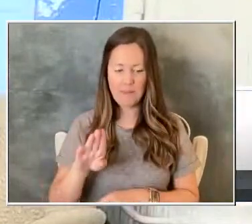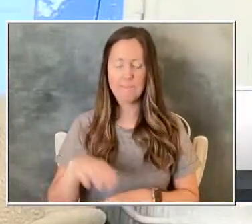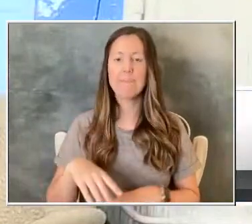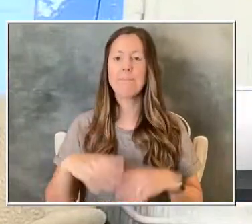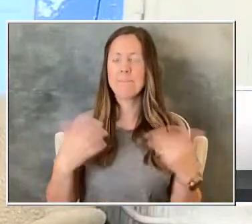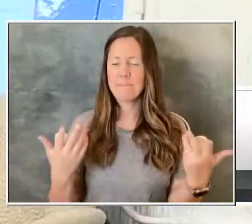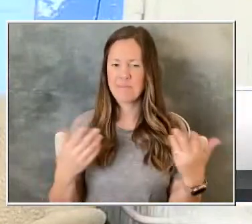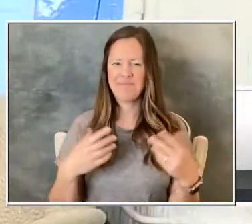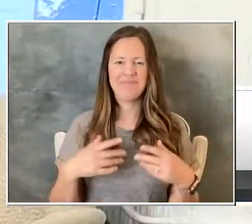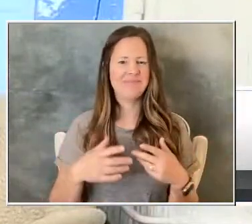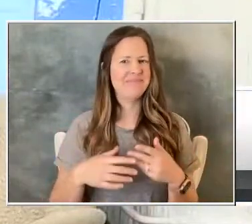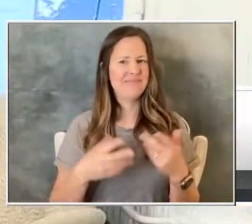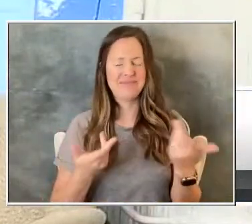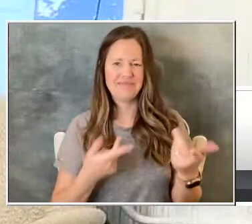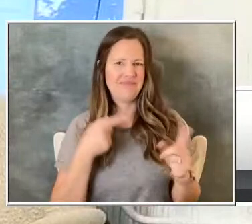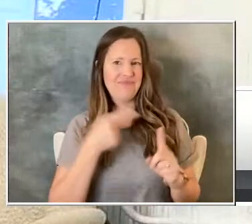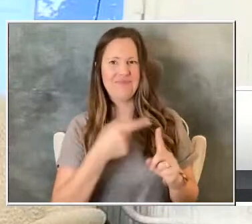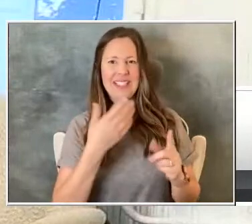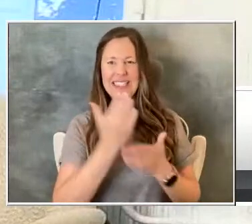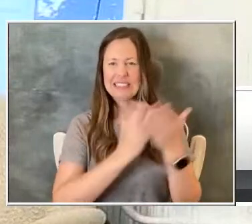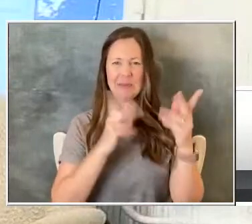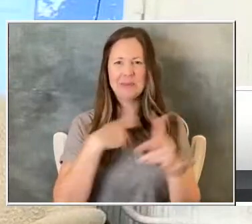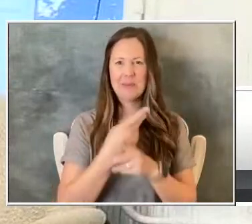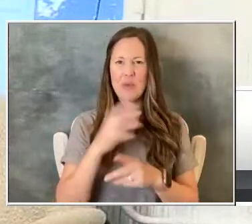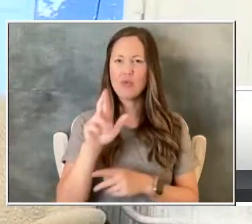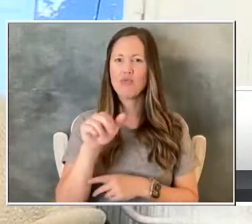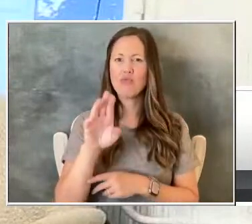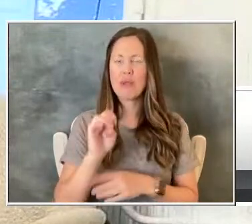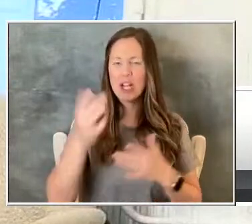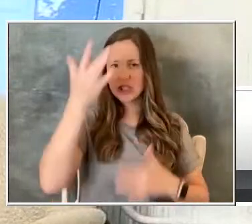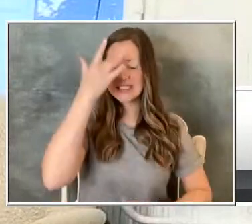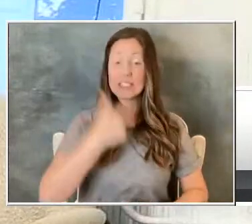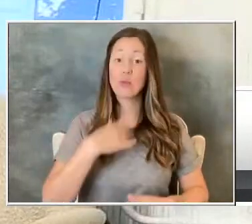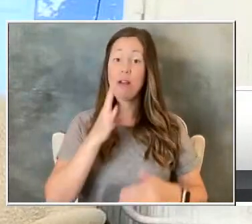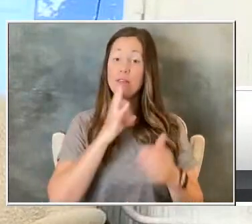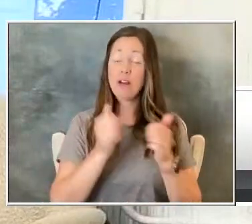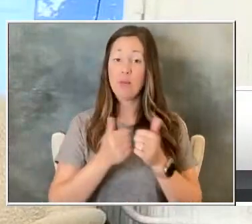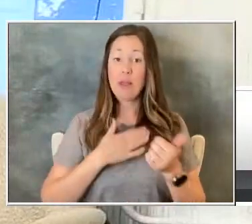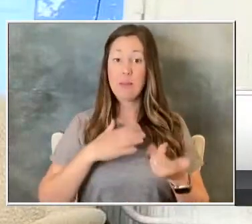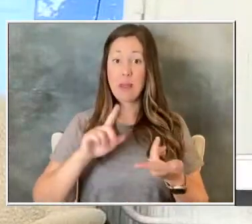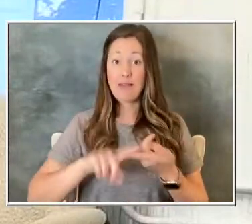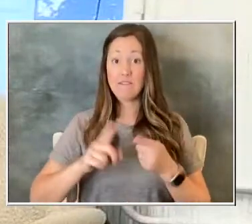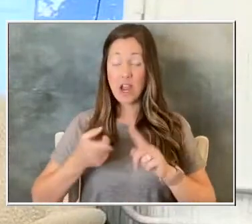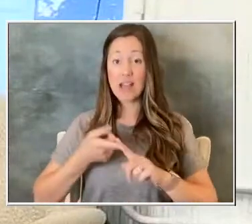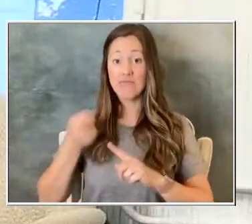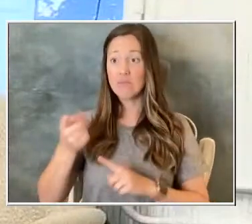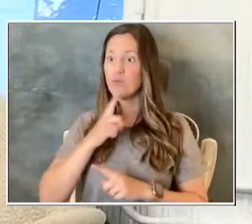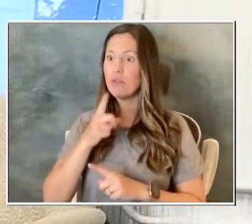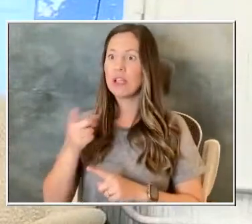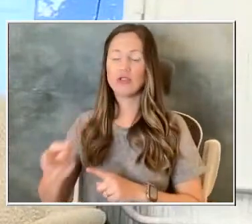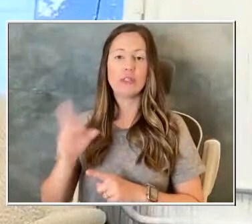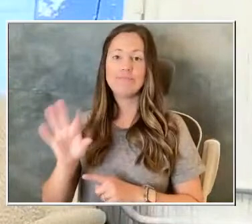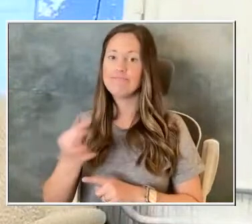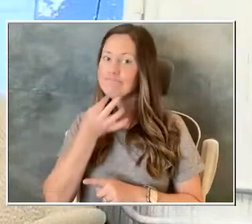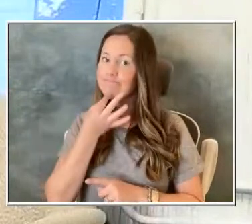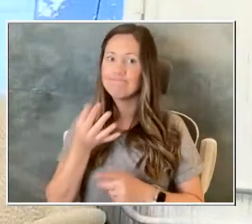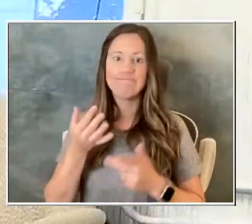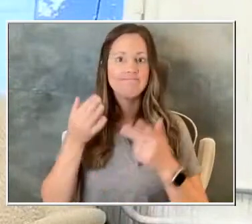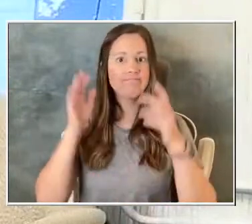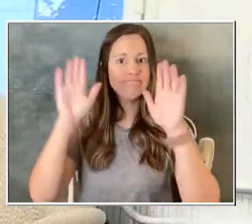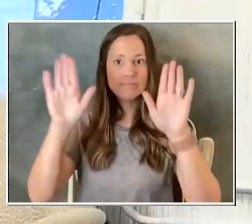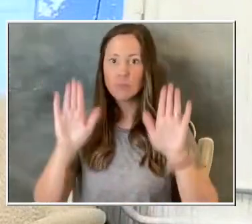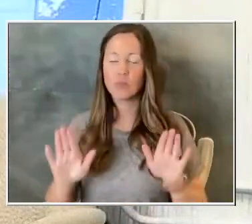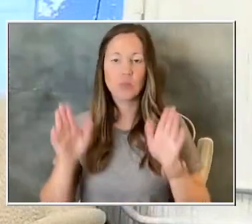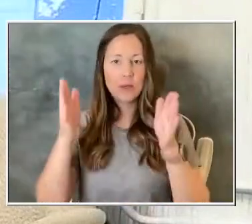kind of a rare disease. So I talked to my friend Loretta, who's always good about medical advice. She's a great person to consult,